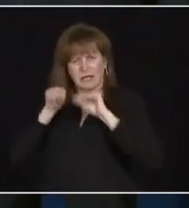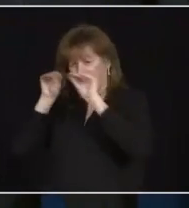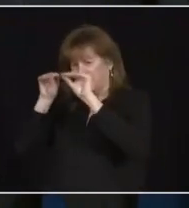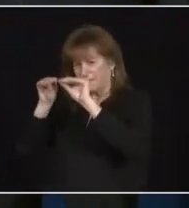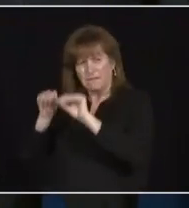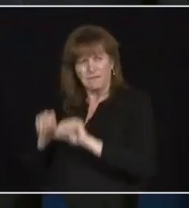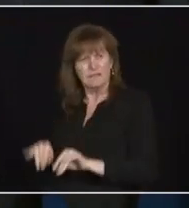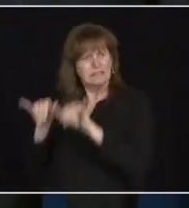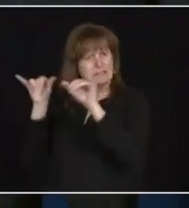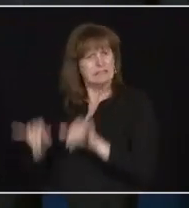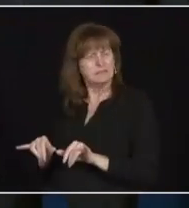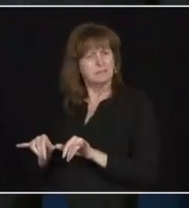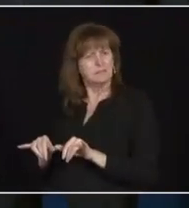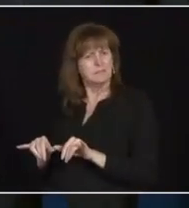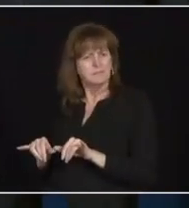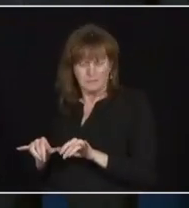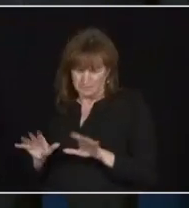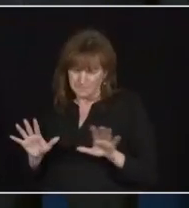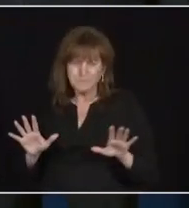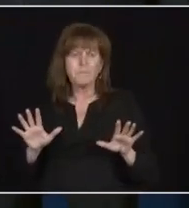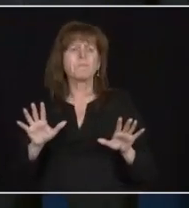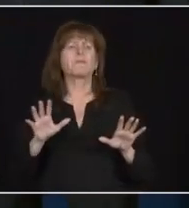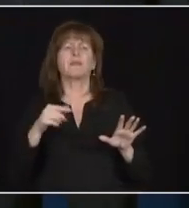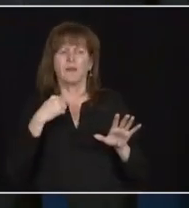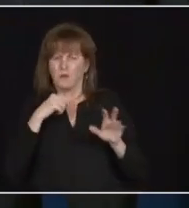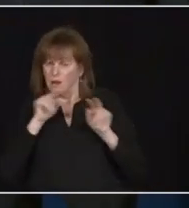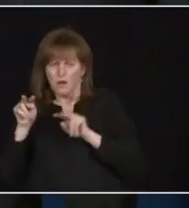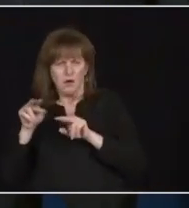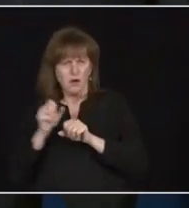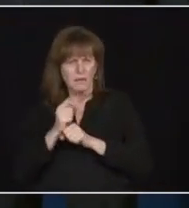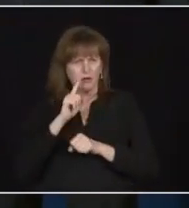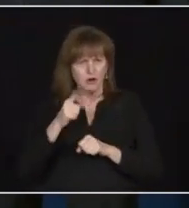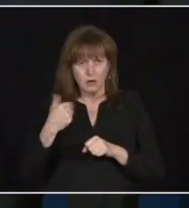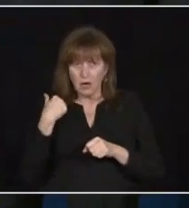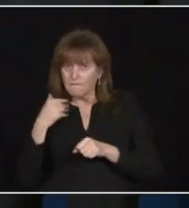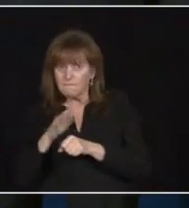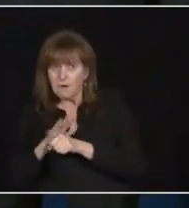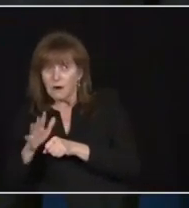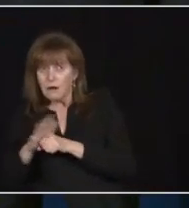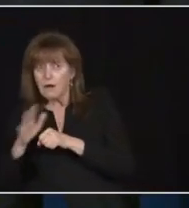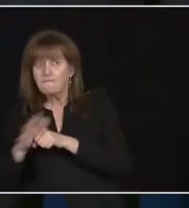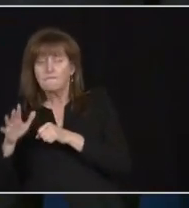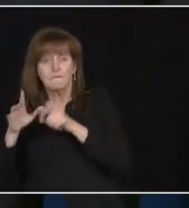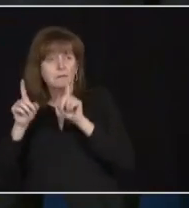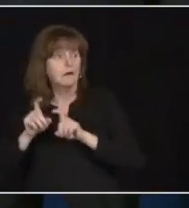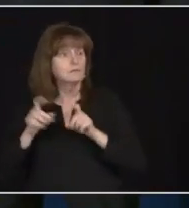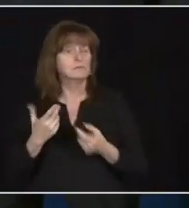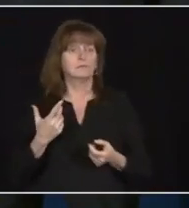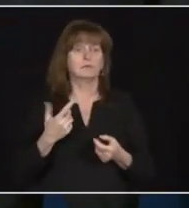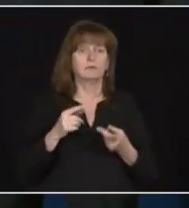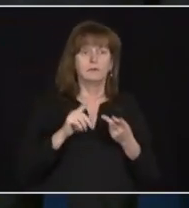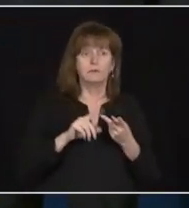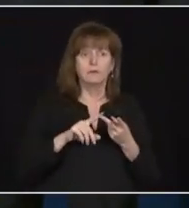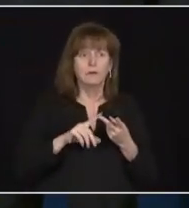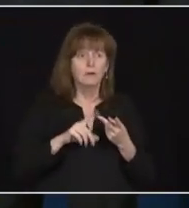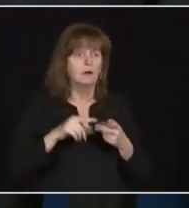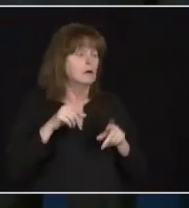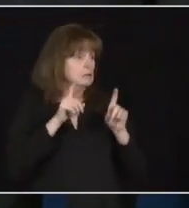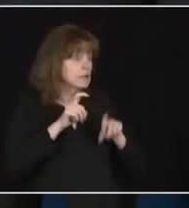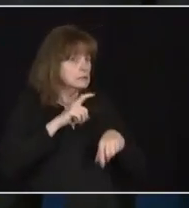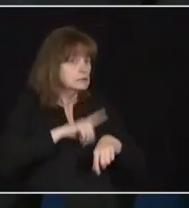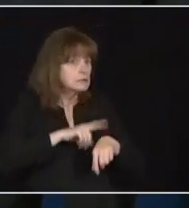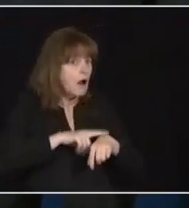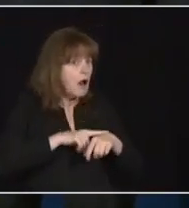processes designed to address the need for supplies, test turnaround times, alternative approaches to processing,